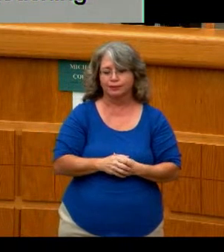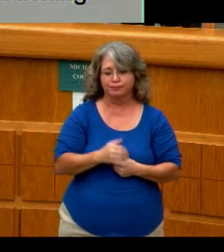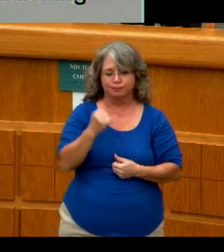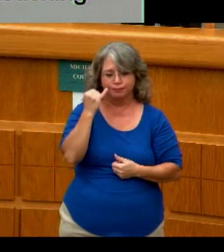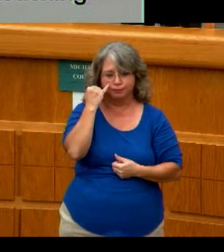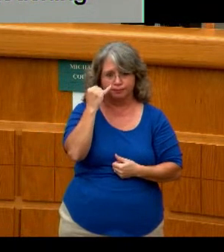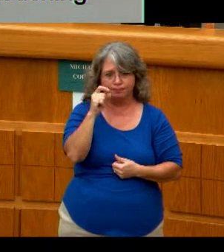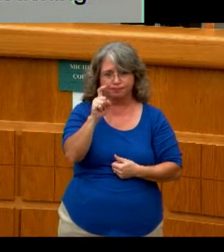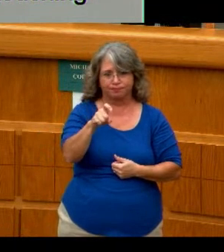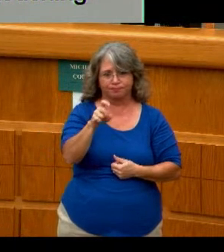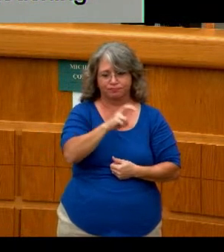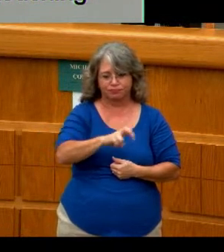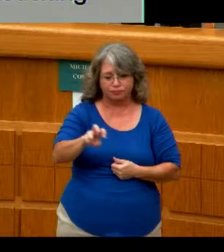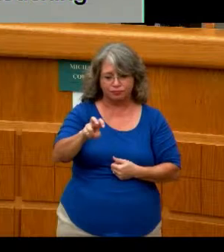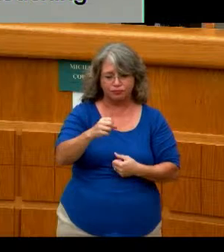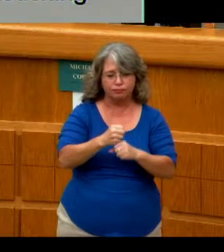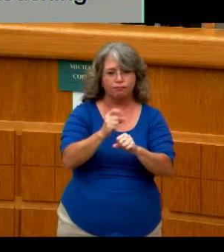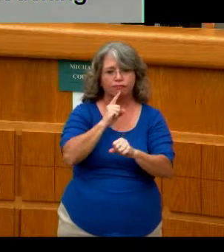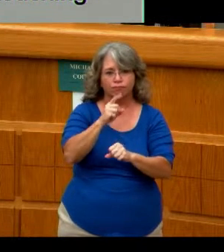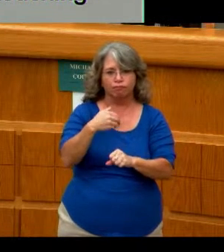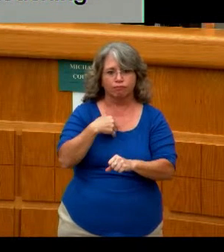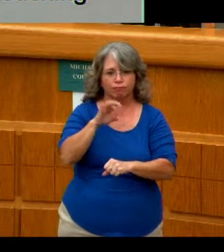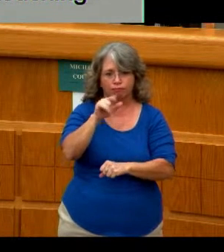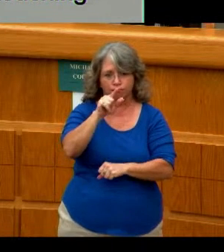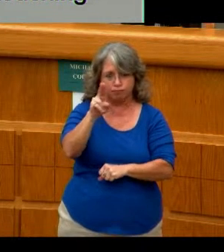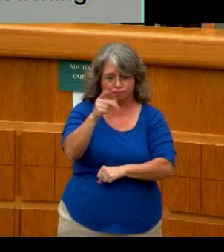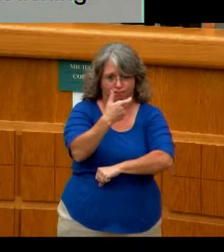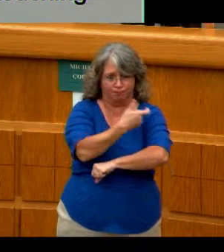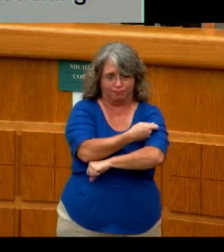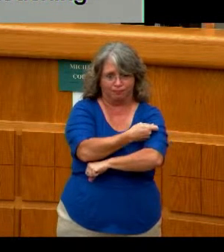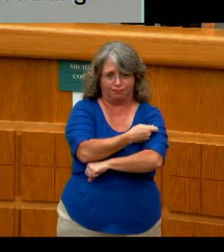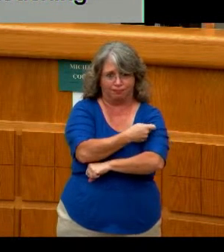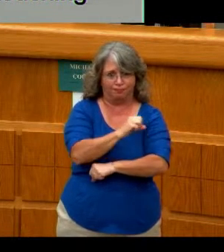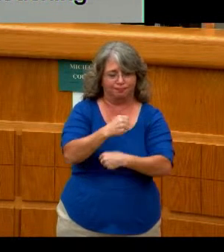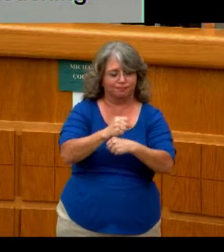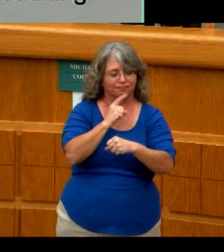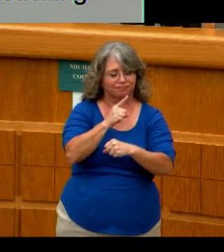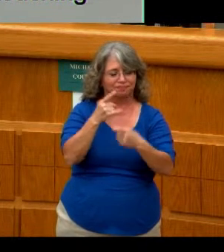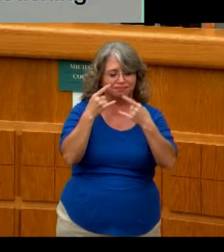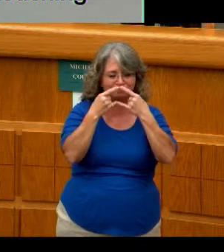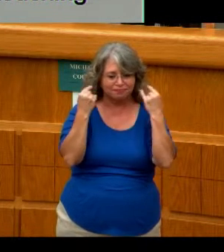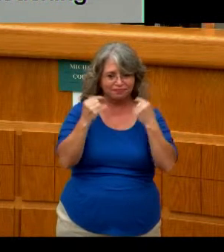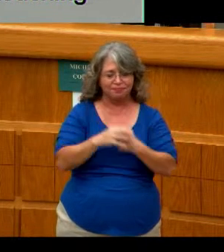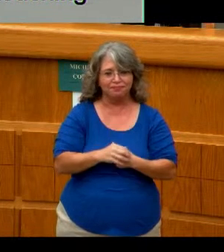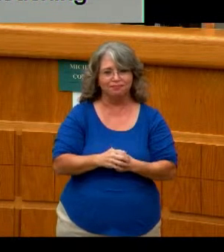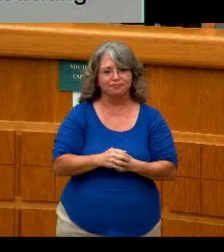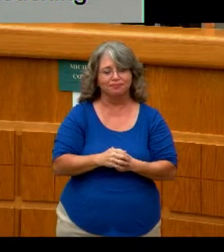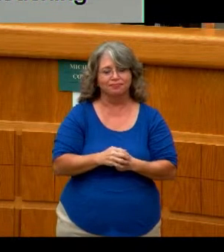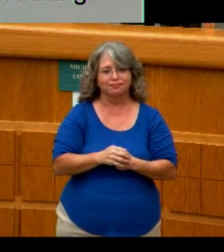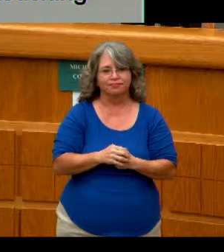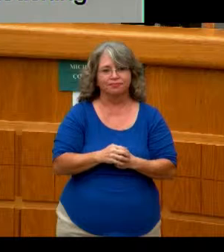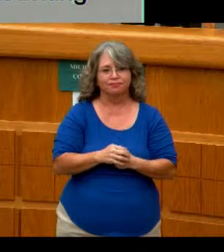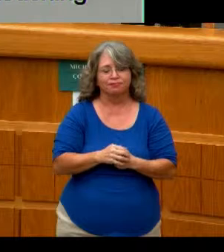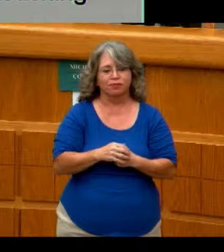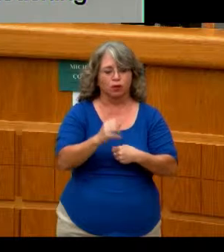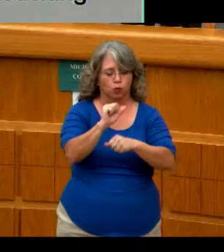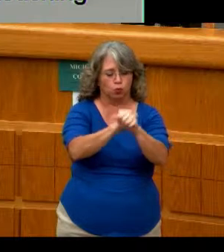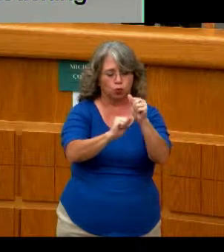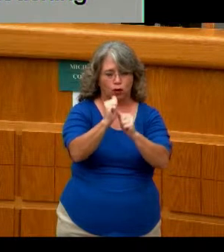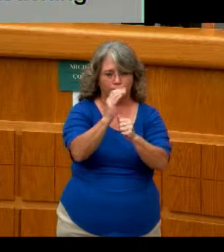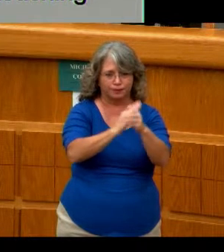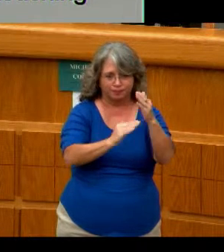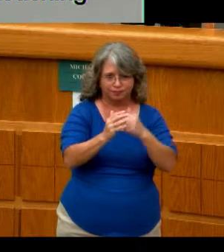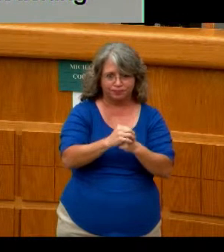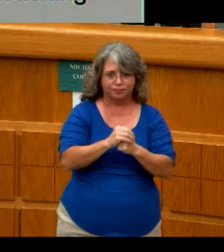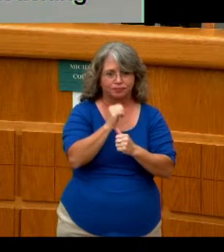travel restrictions. Be careful of that if you're traveling for Thanksgiving. If you have to travel, make sure you have your flu shot. Make sure you mask up. Make